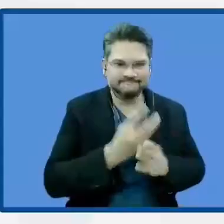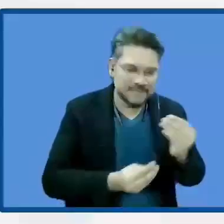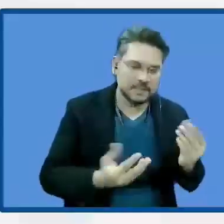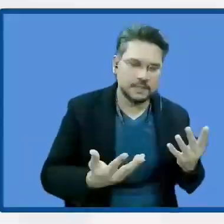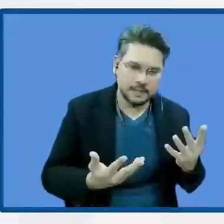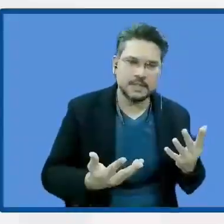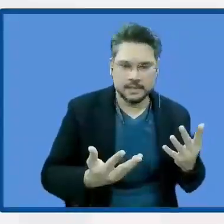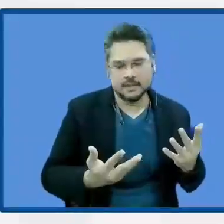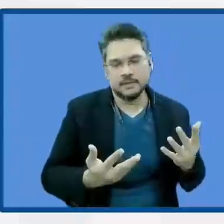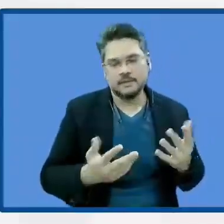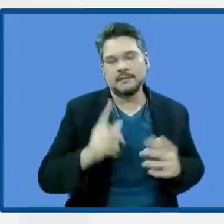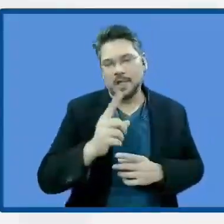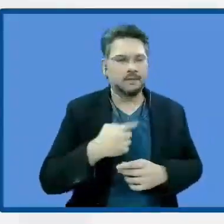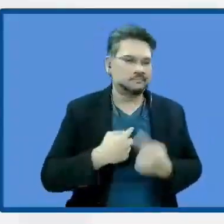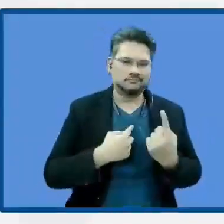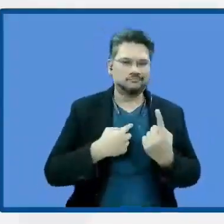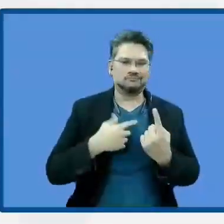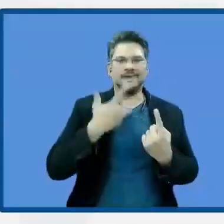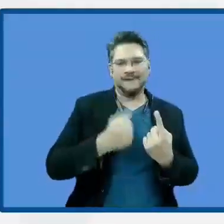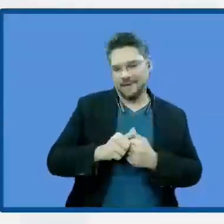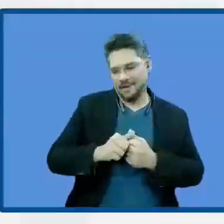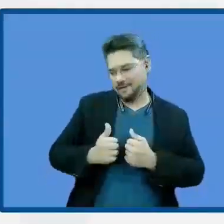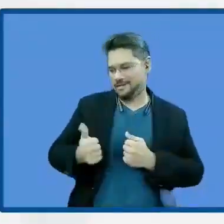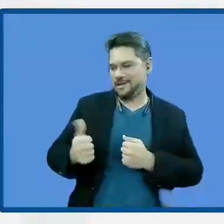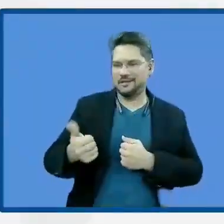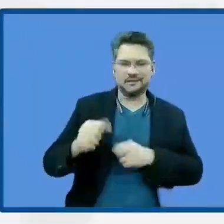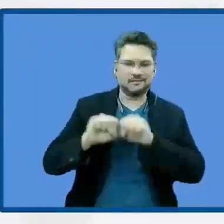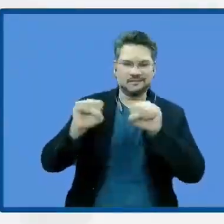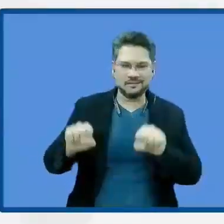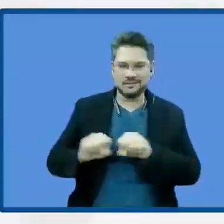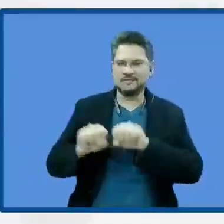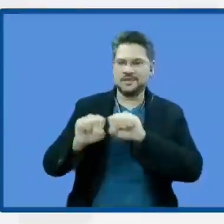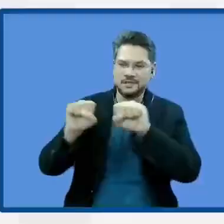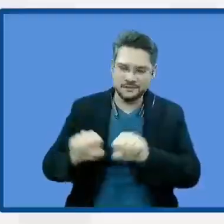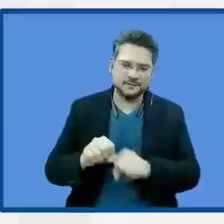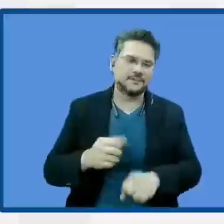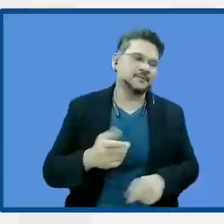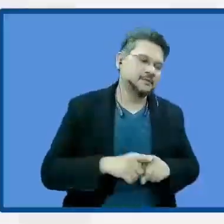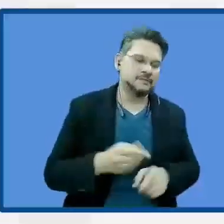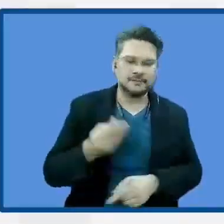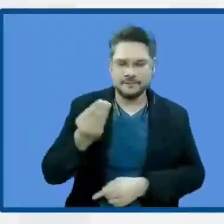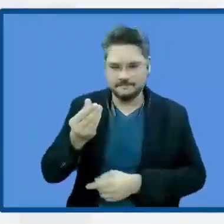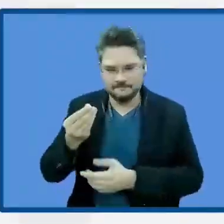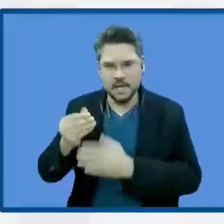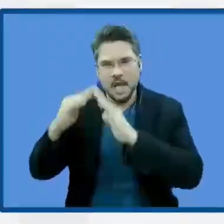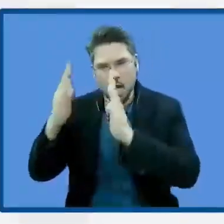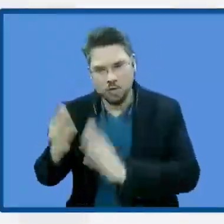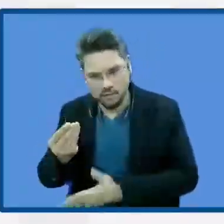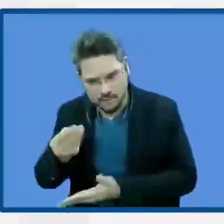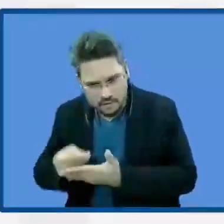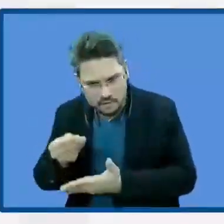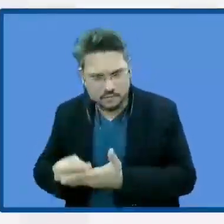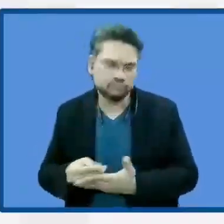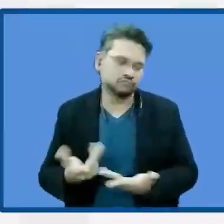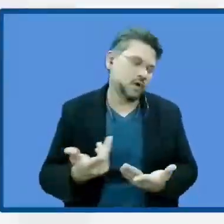other systems, such as the system financing for housing, the health system, etc.